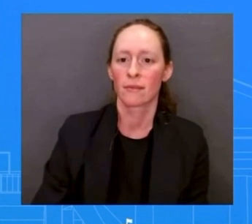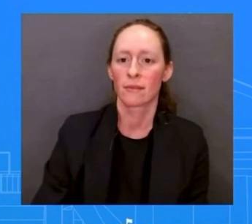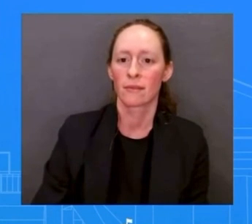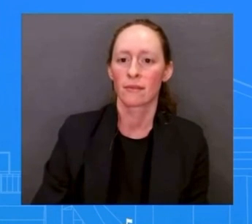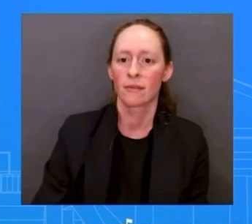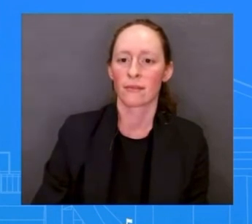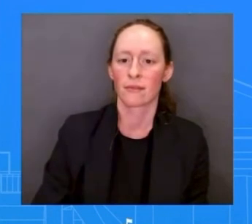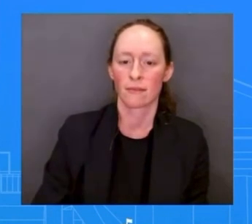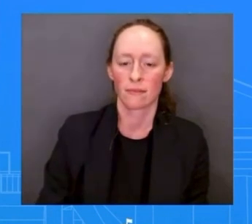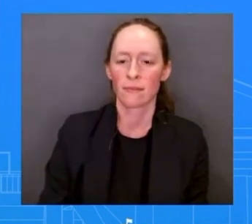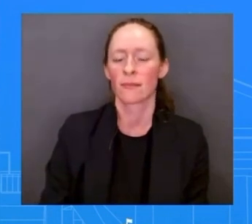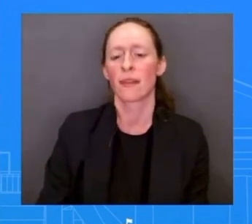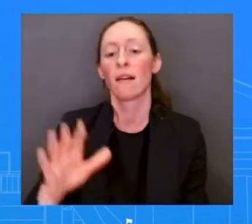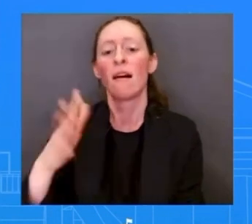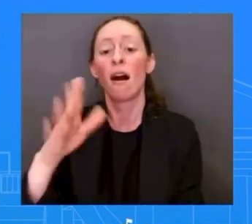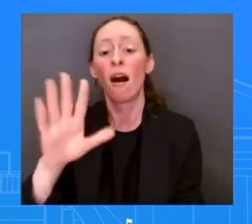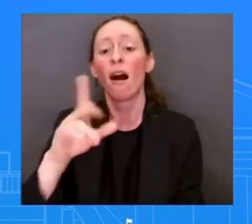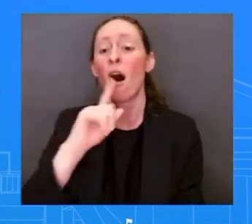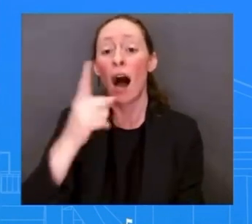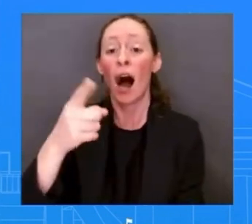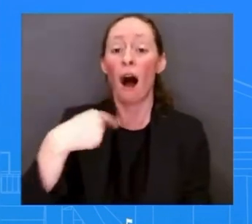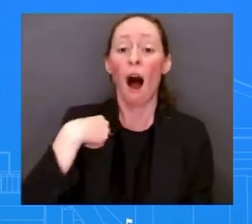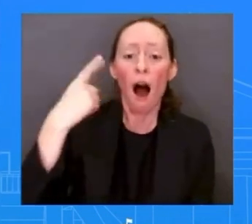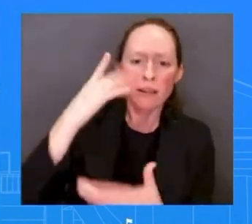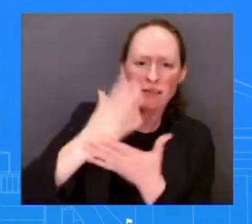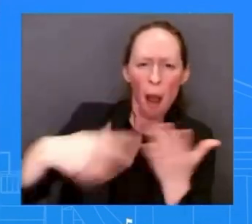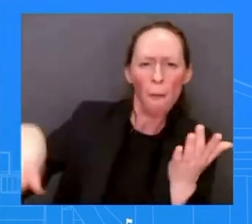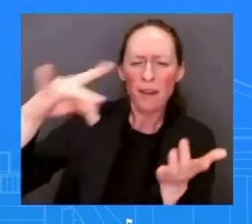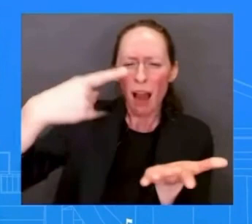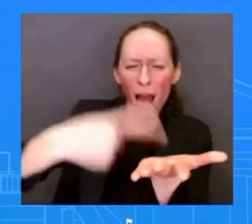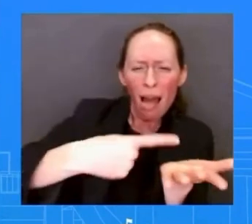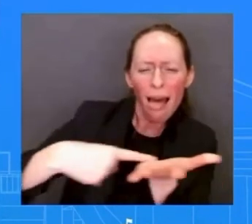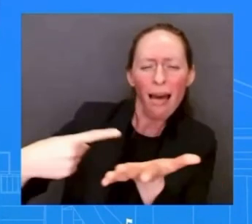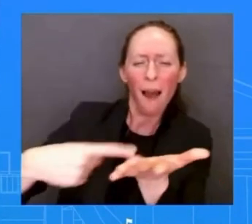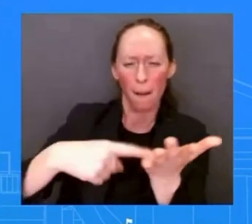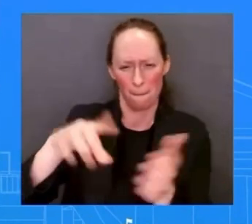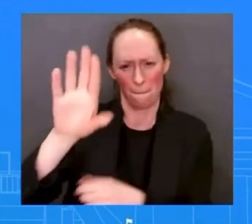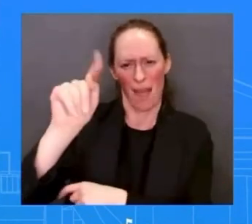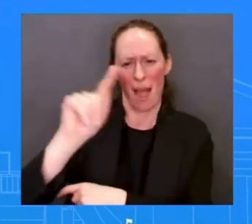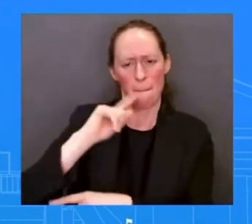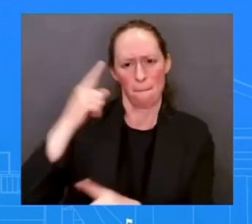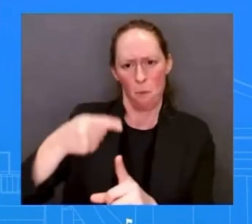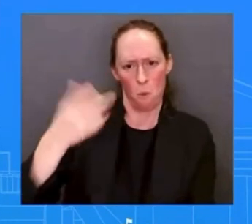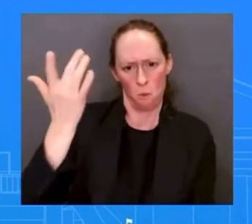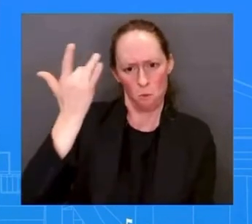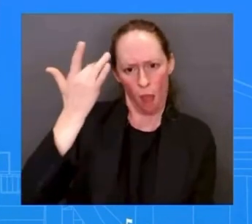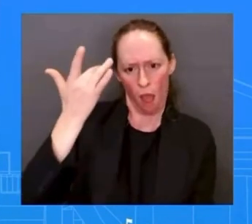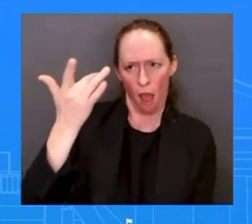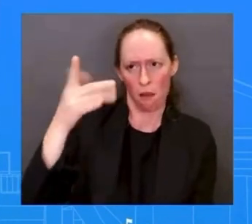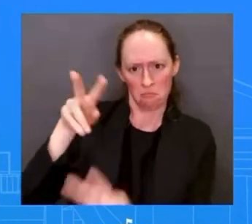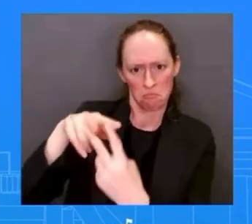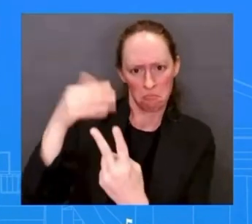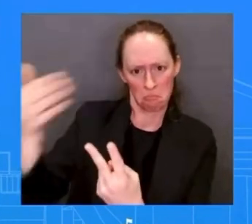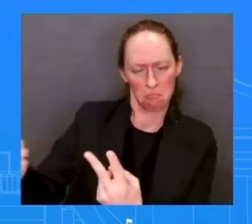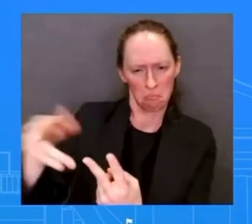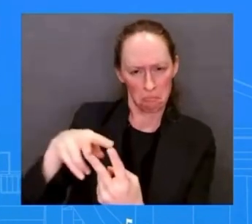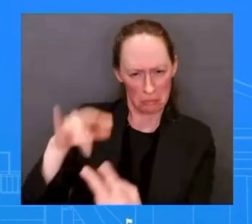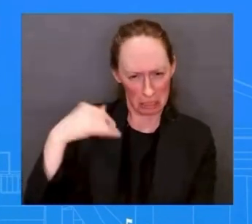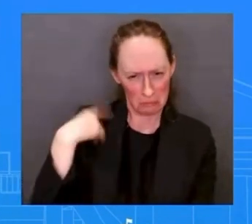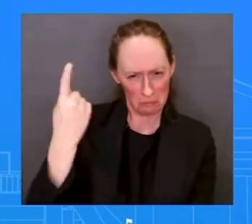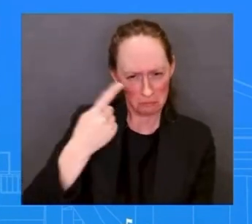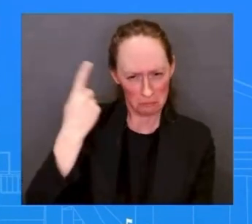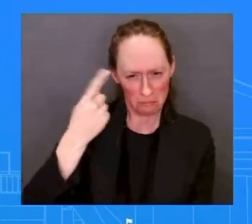but you said why you went with the two that you did. My question is, if you don't get the projected outcome that you want, which